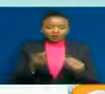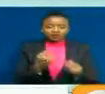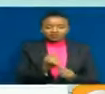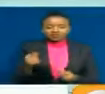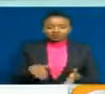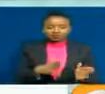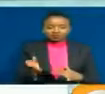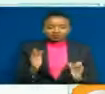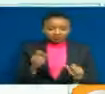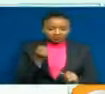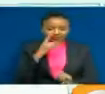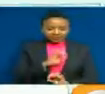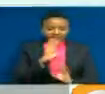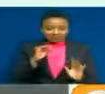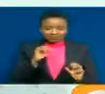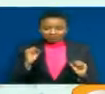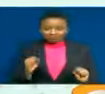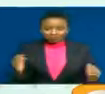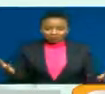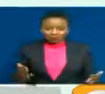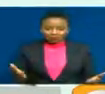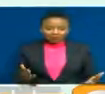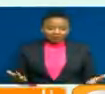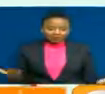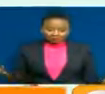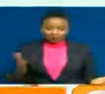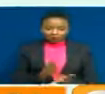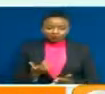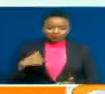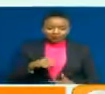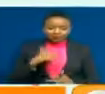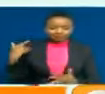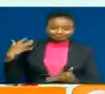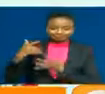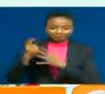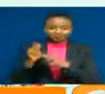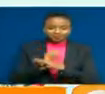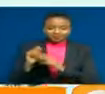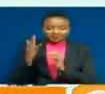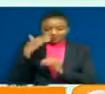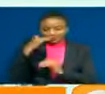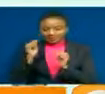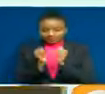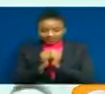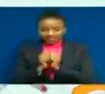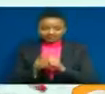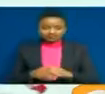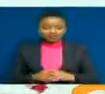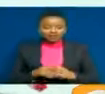yake ajielewe. I think it was obvious that we had only been training for 10 days, and I think it's obvious that that was our first competitive match,